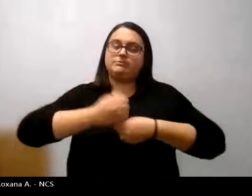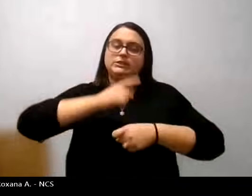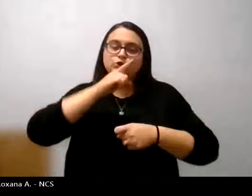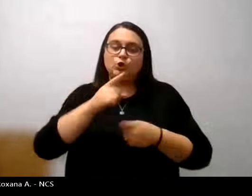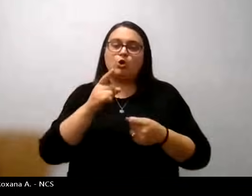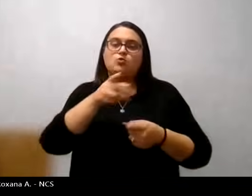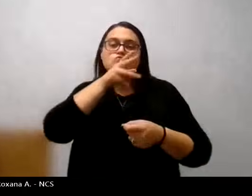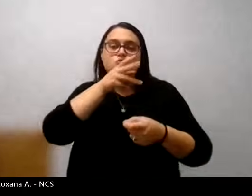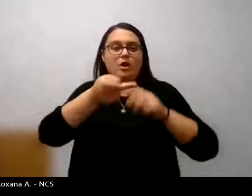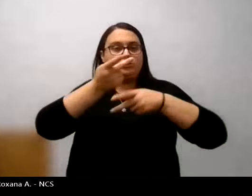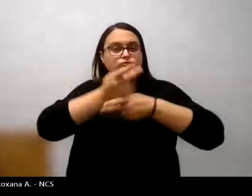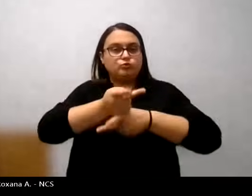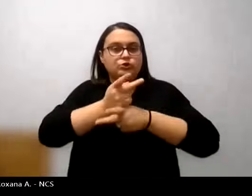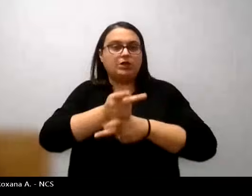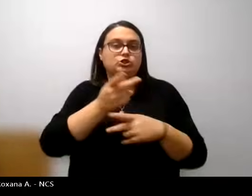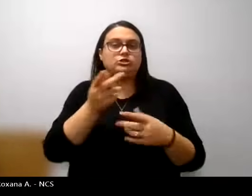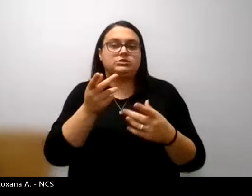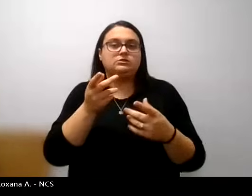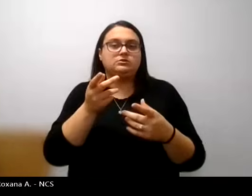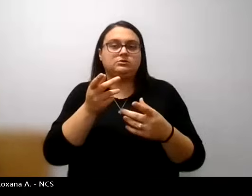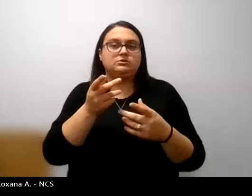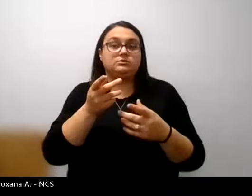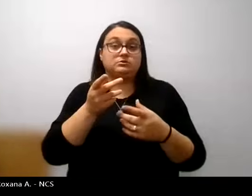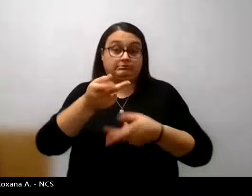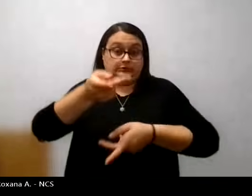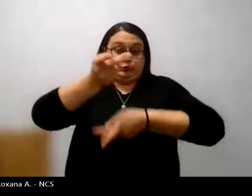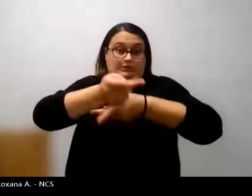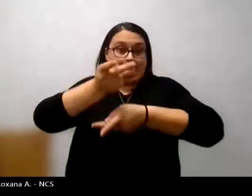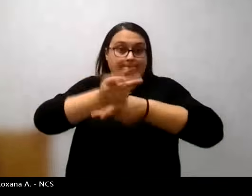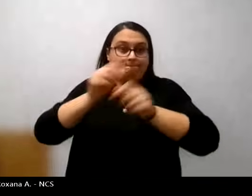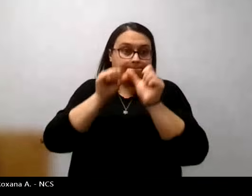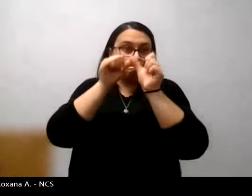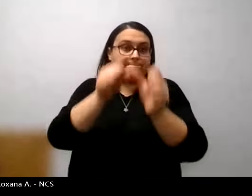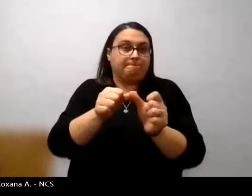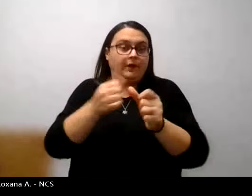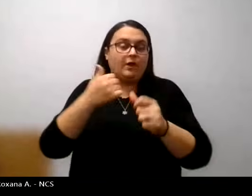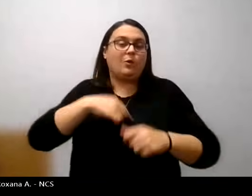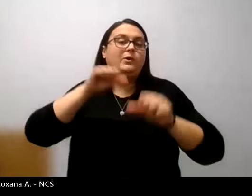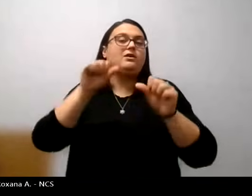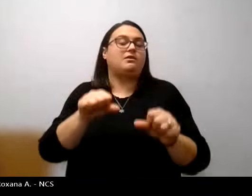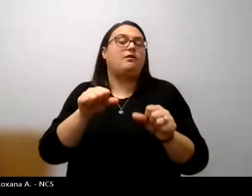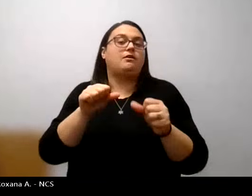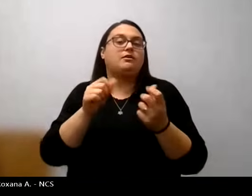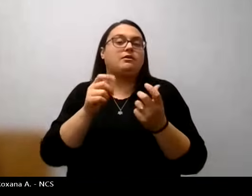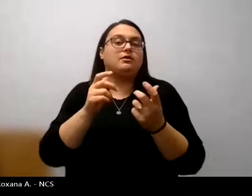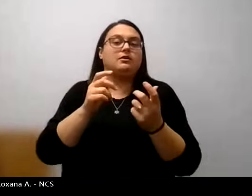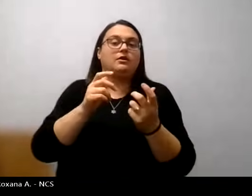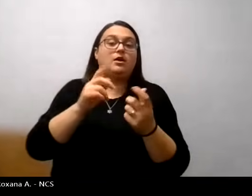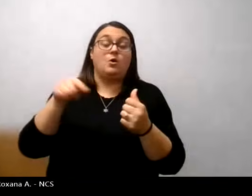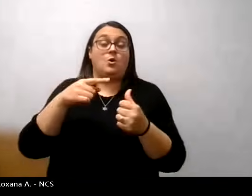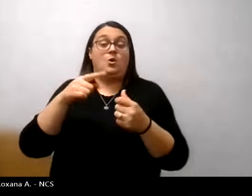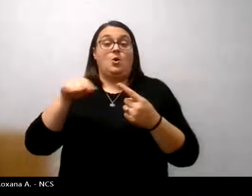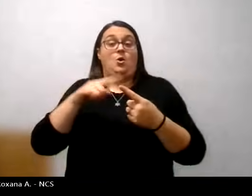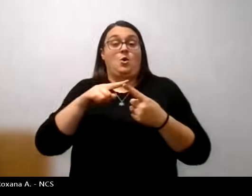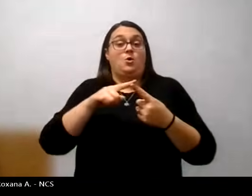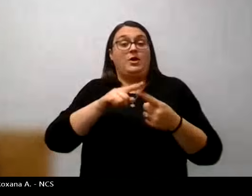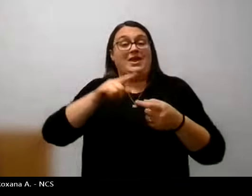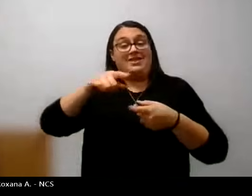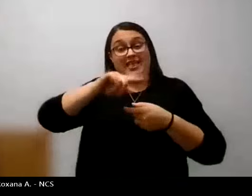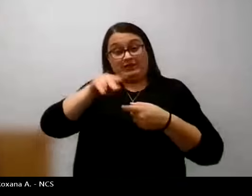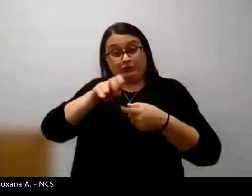water production is being maintained and that we're able to, once the zone is